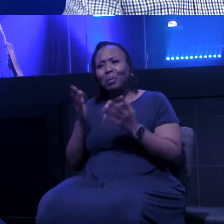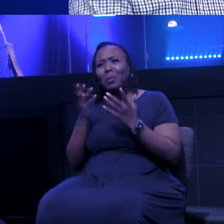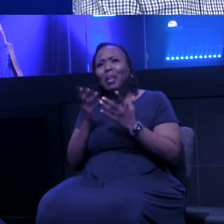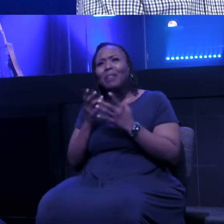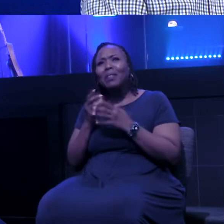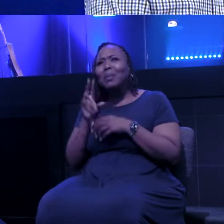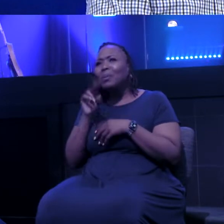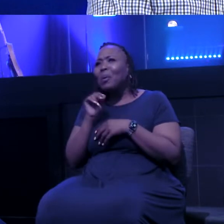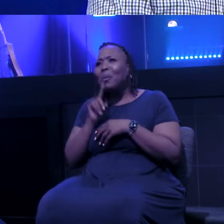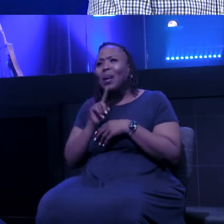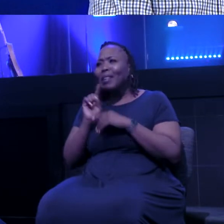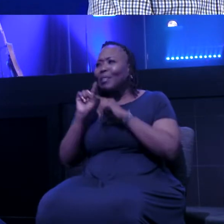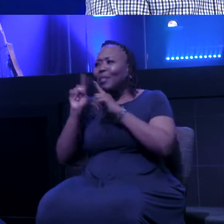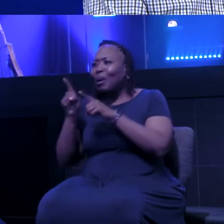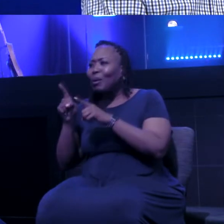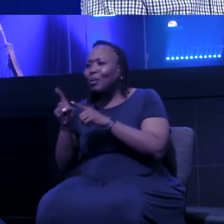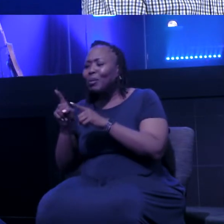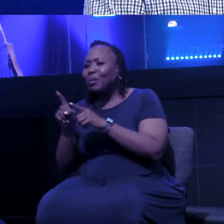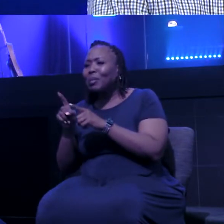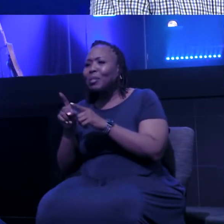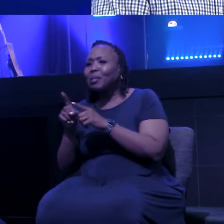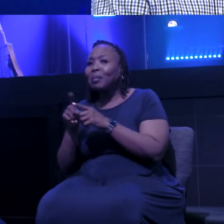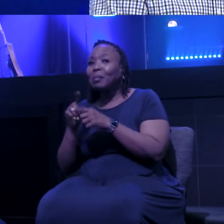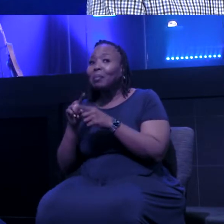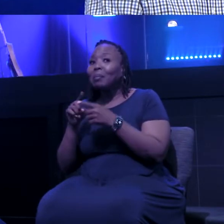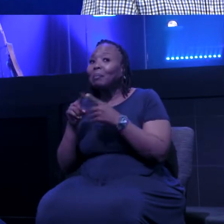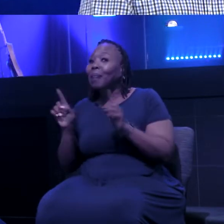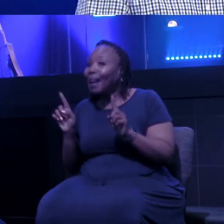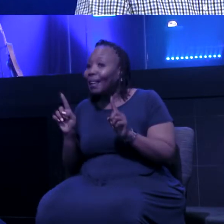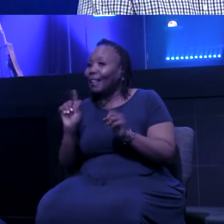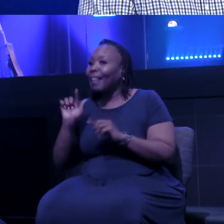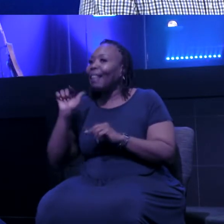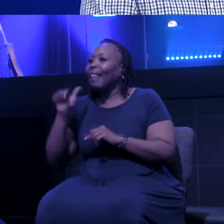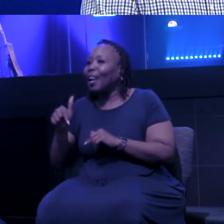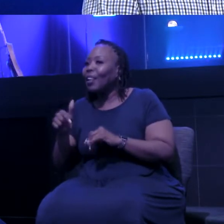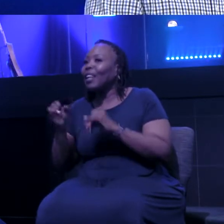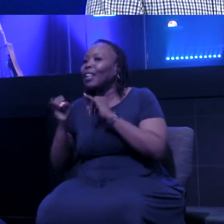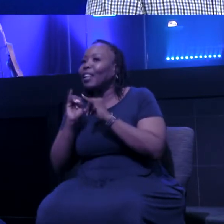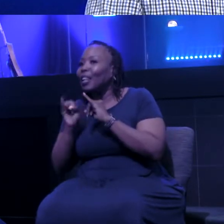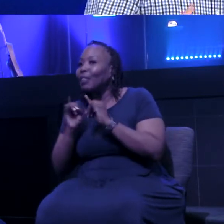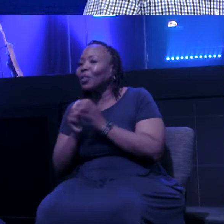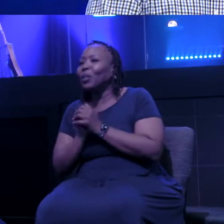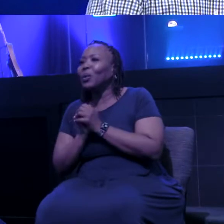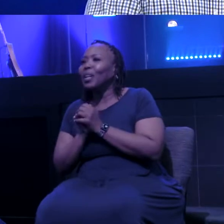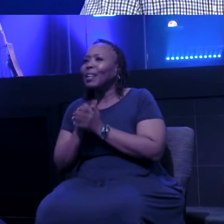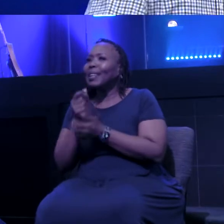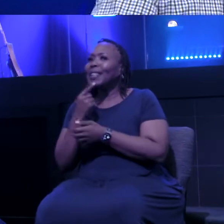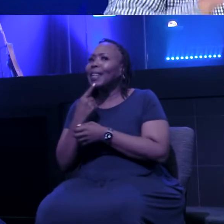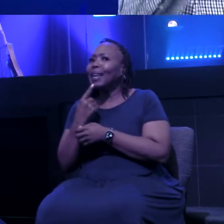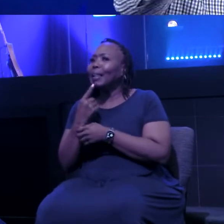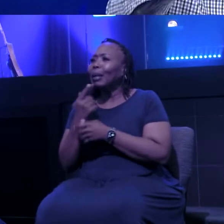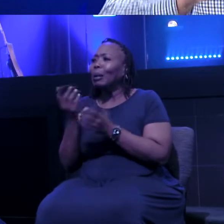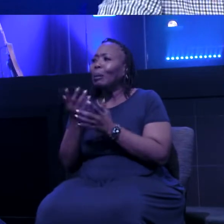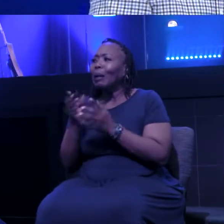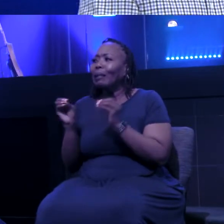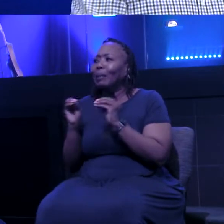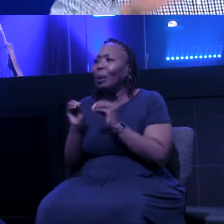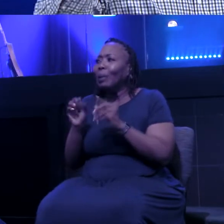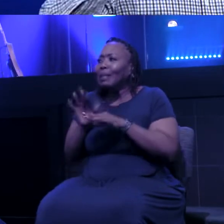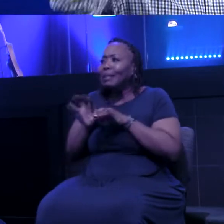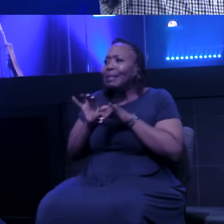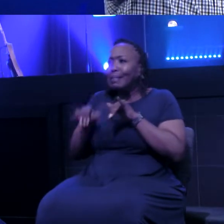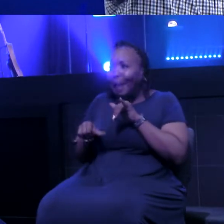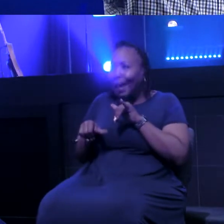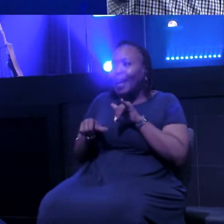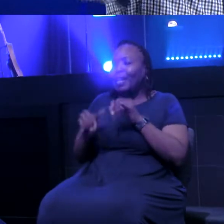they did the interview with the campus pastor, it was so compelling, they had the fear, what if nobody stays and everybody wants to go? We